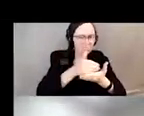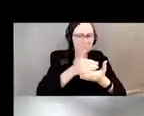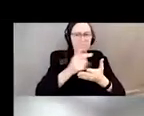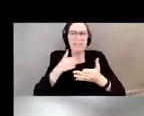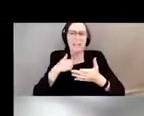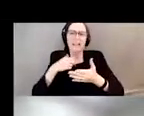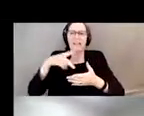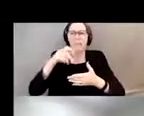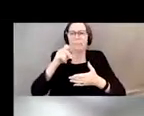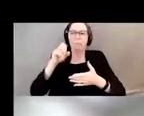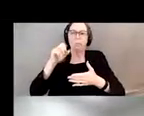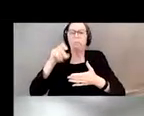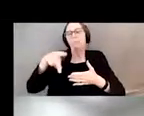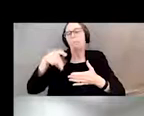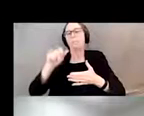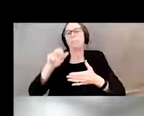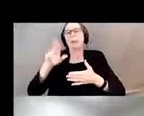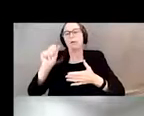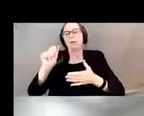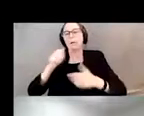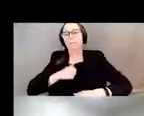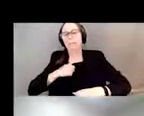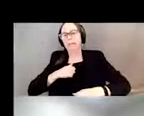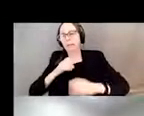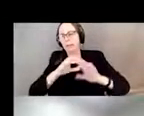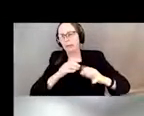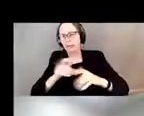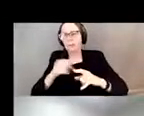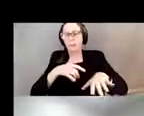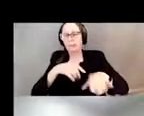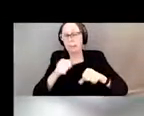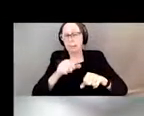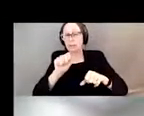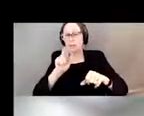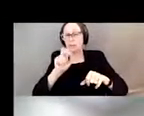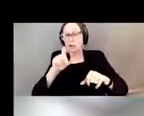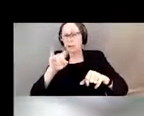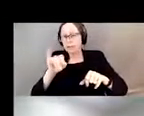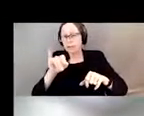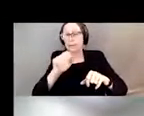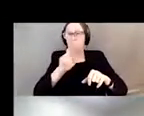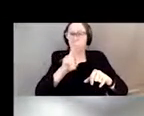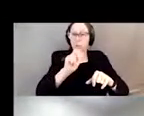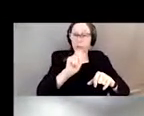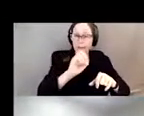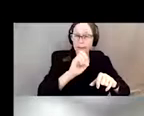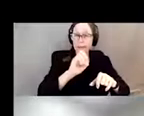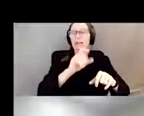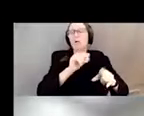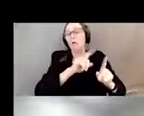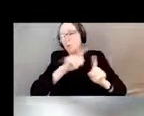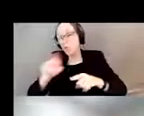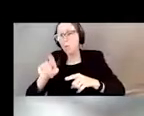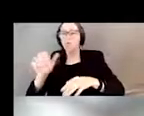paramilitary units who will leave Saudi Arabia and the UAE to go fight directly in Afghanistan. This is a British newspaper